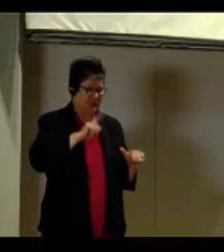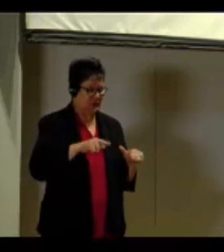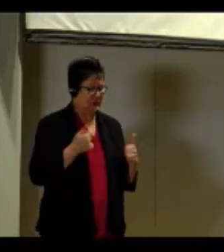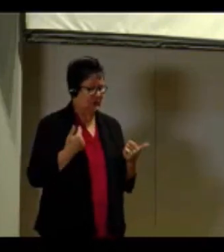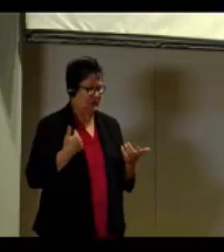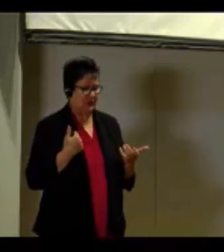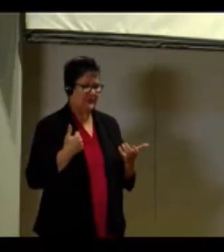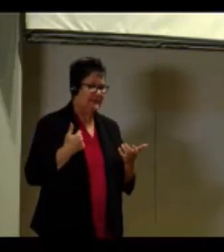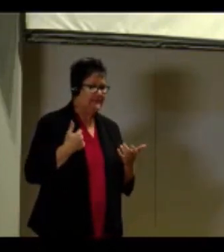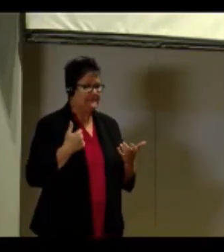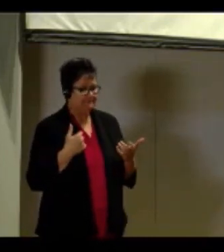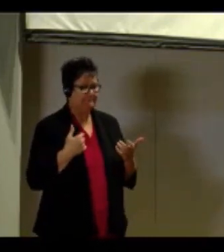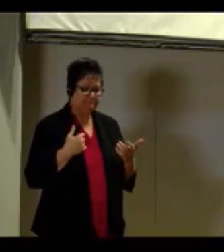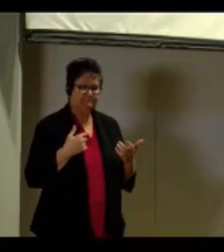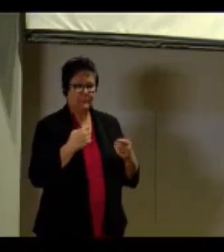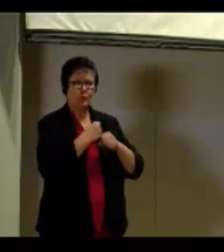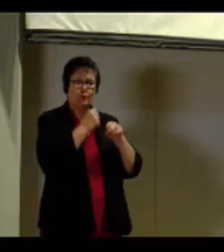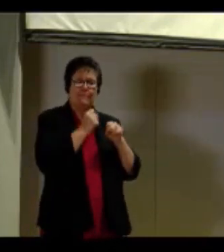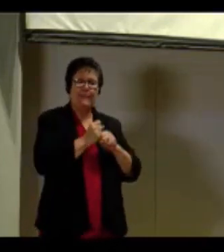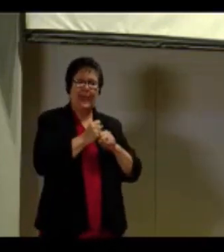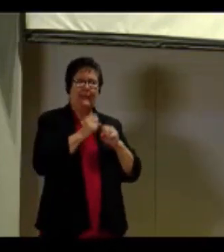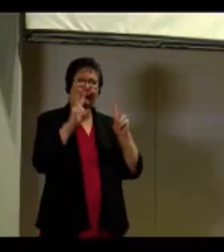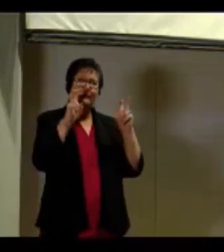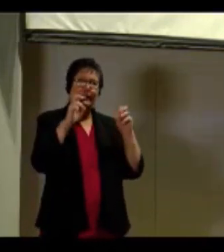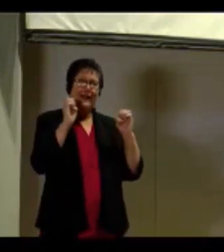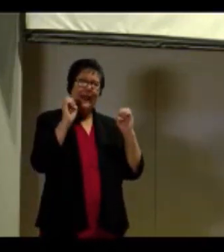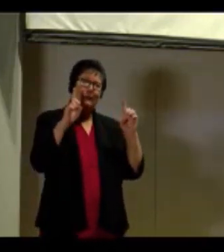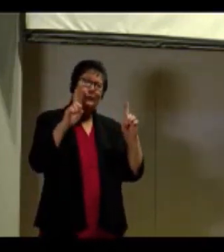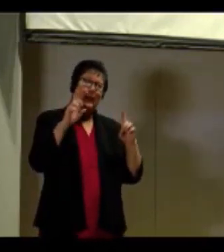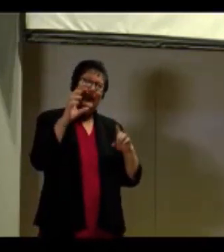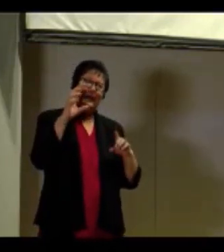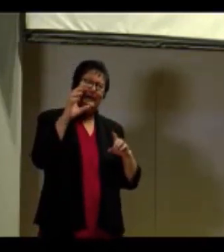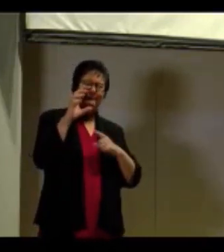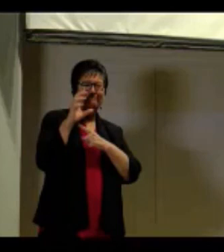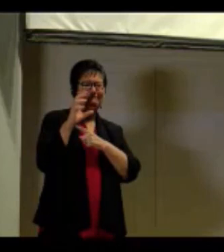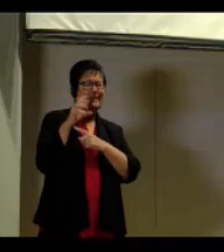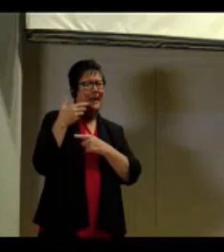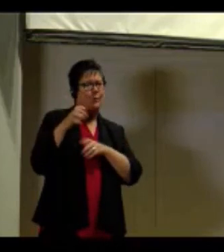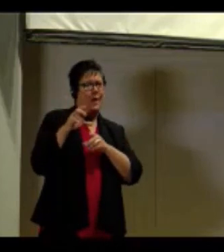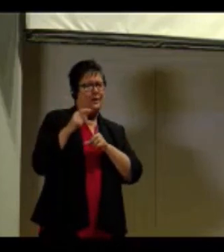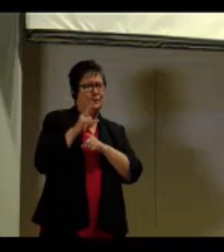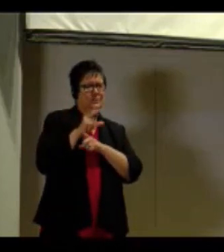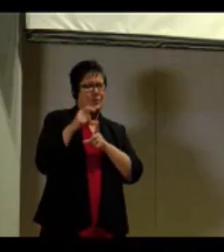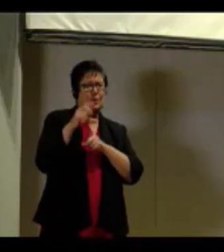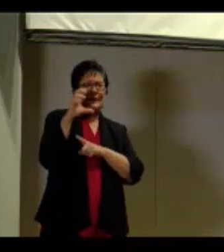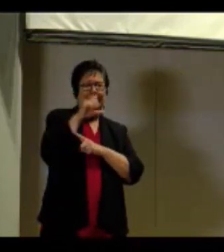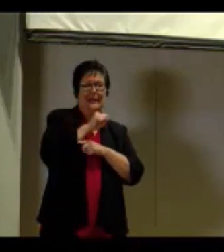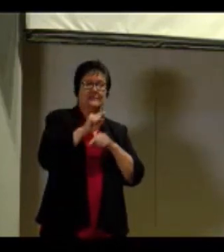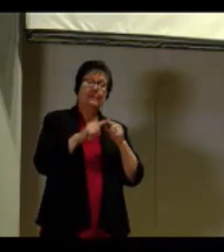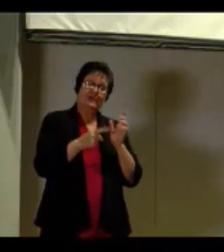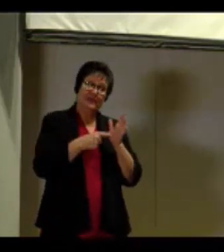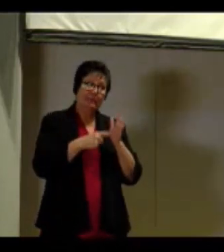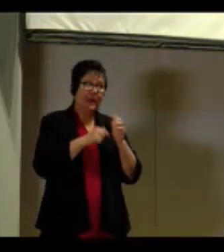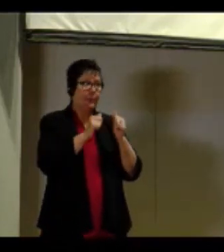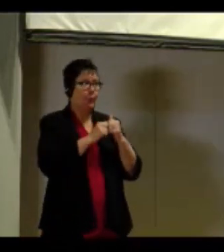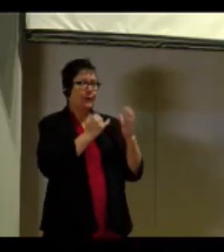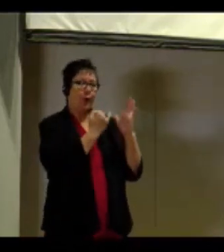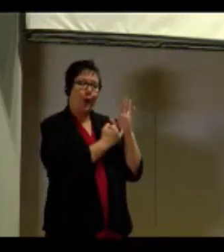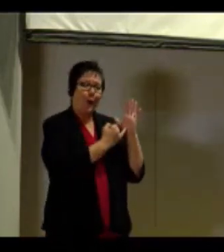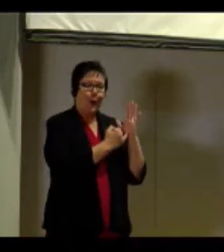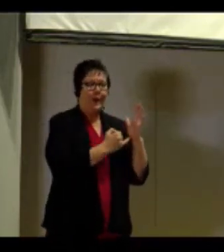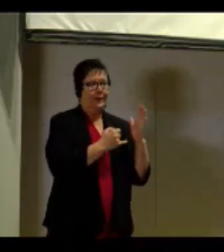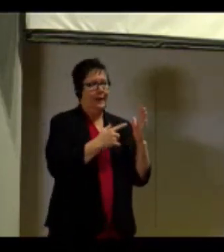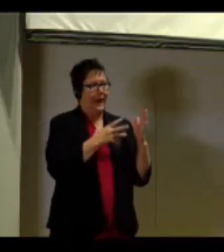you make a educated, I don't want to say an educated guess, but sometimes when we're dealing with works of art and we're really not sure